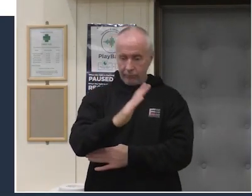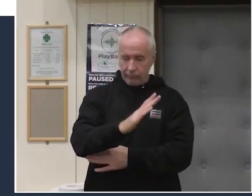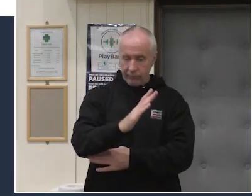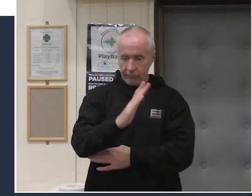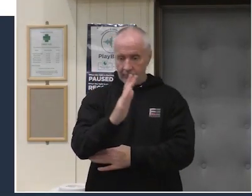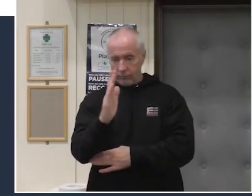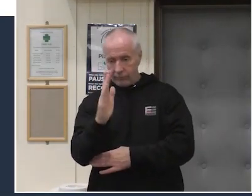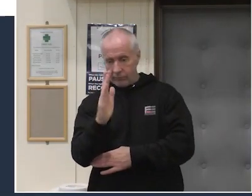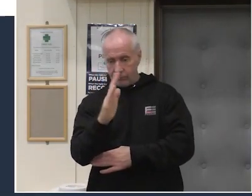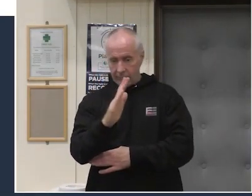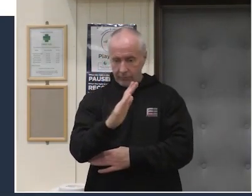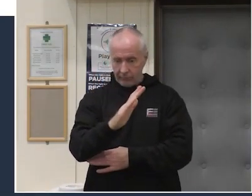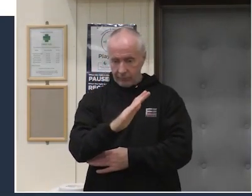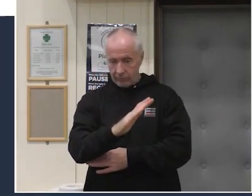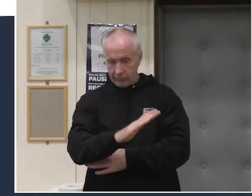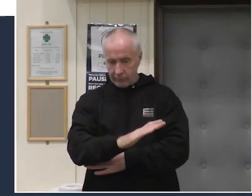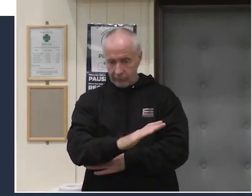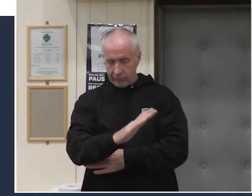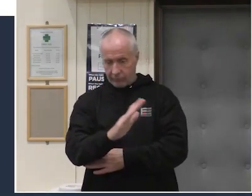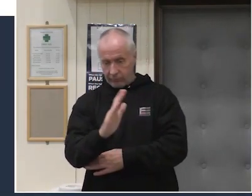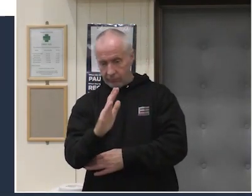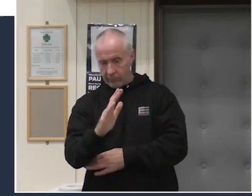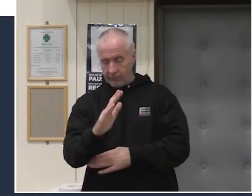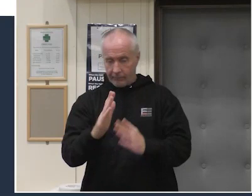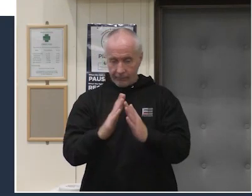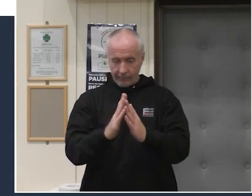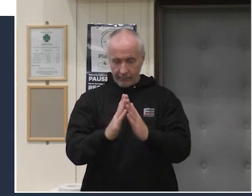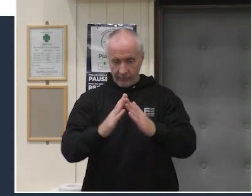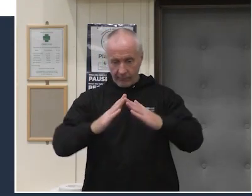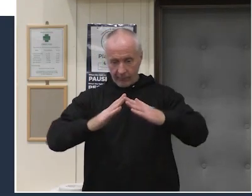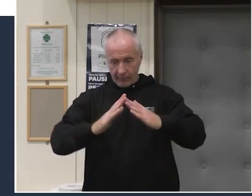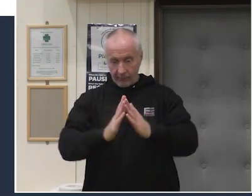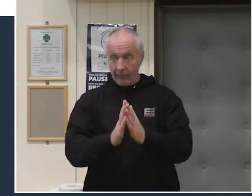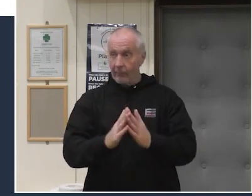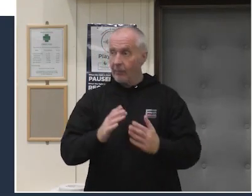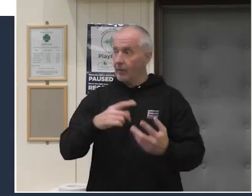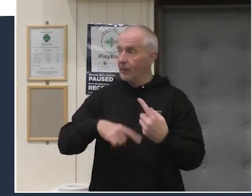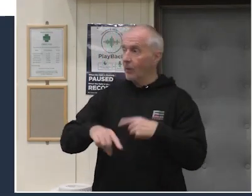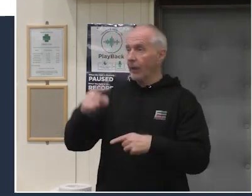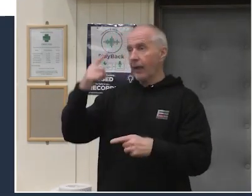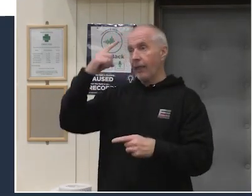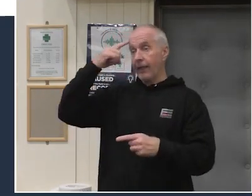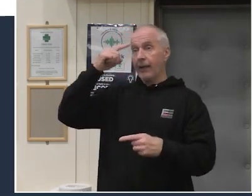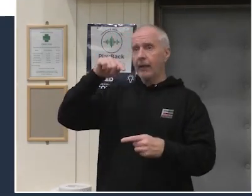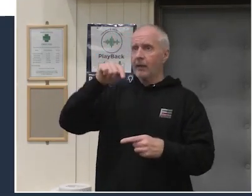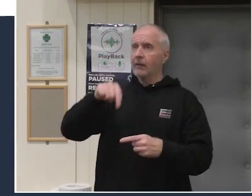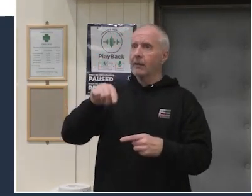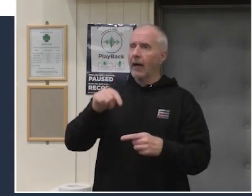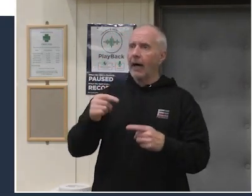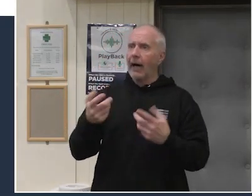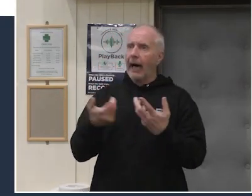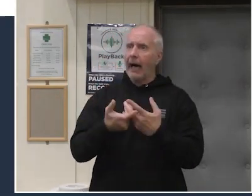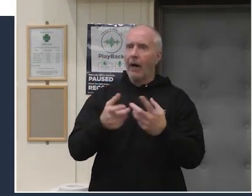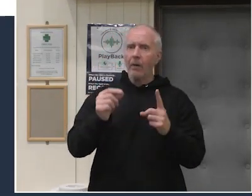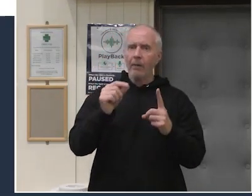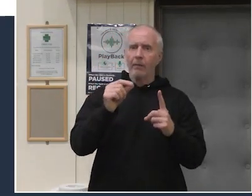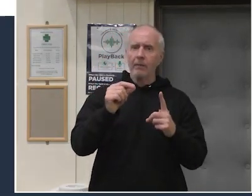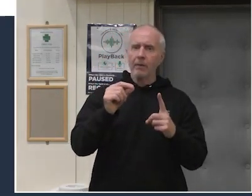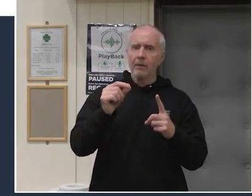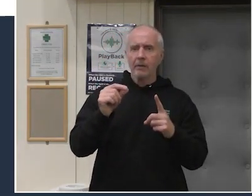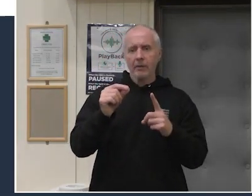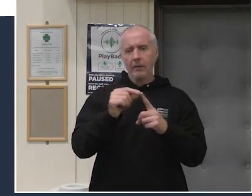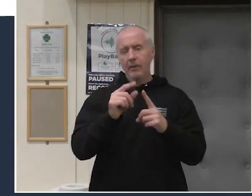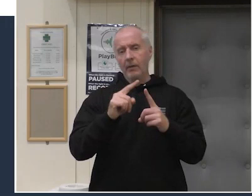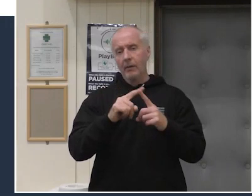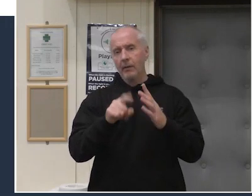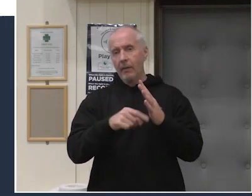easier. So this is quite a good analogy for what we think we're seeing and how the Pechiquin mechanism actually comes about fixing